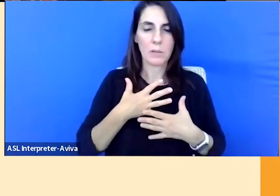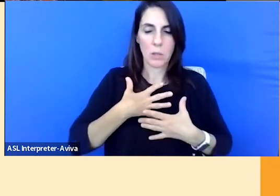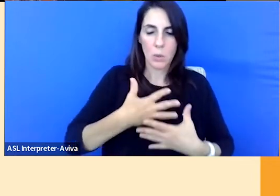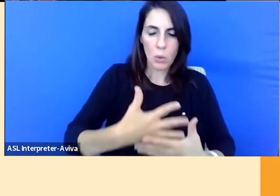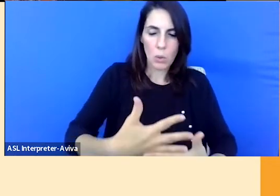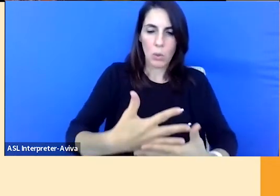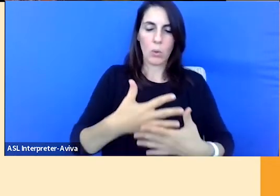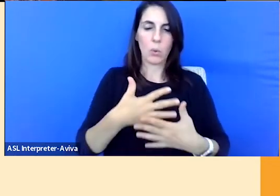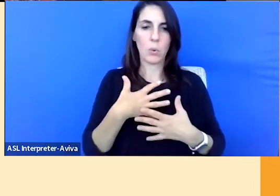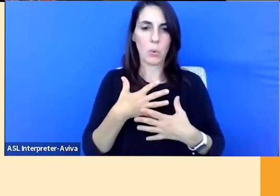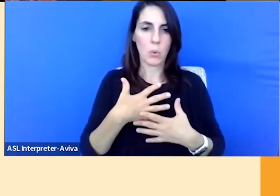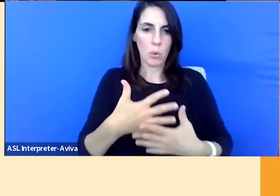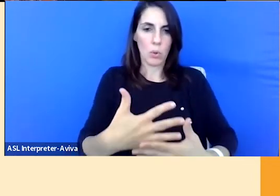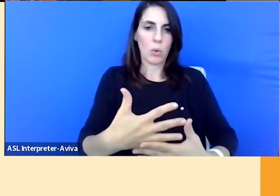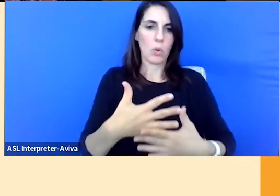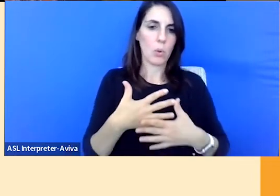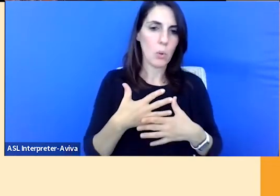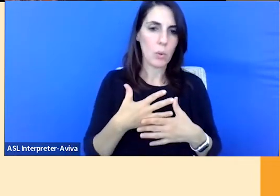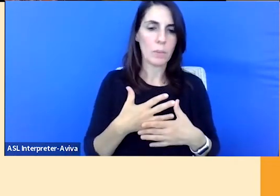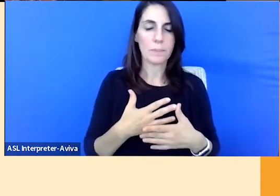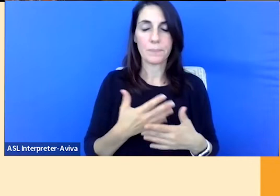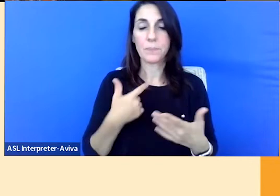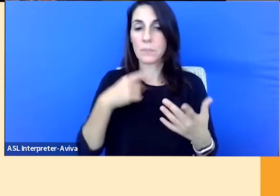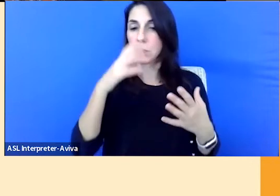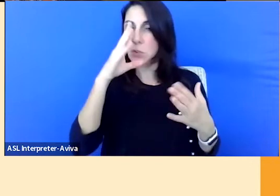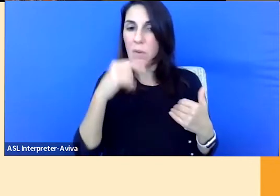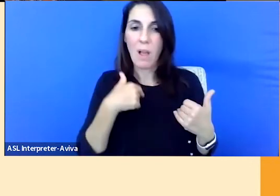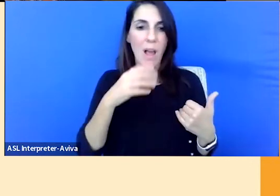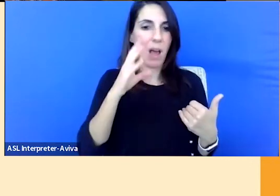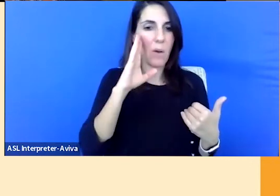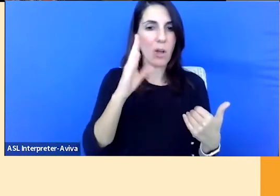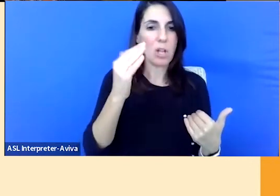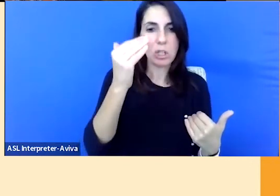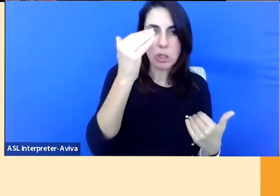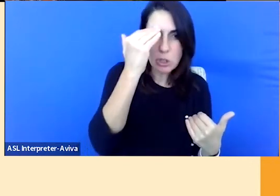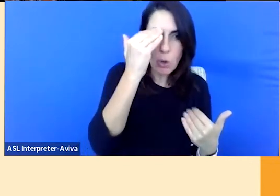May I know and be intimate